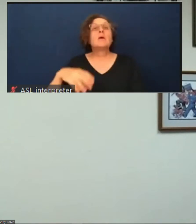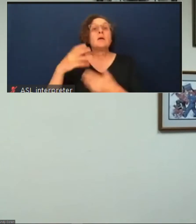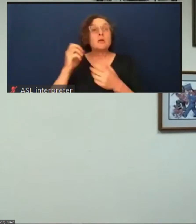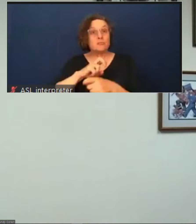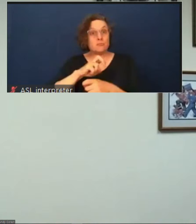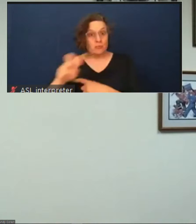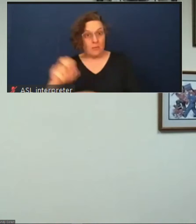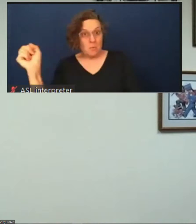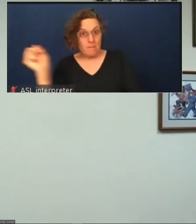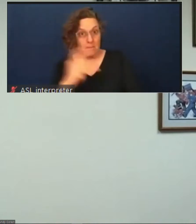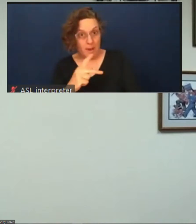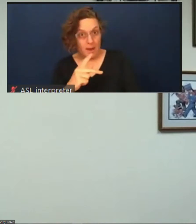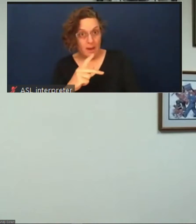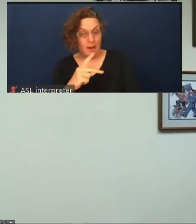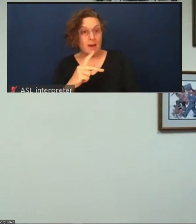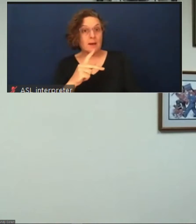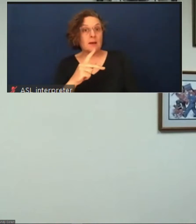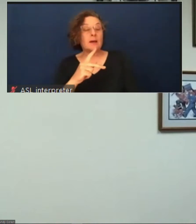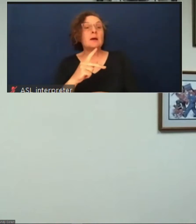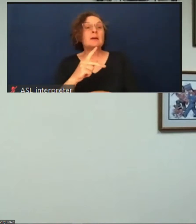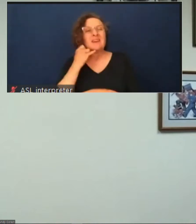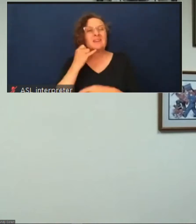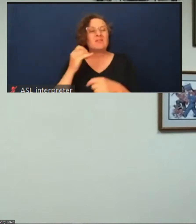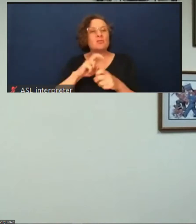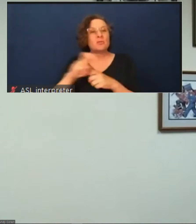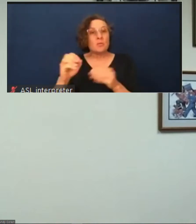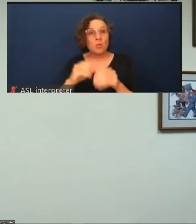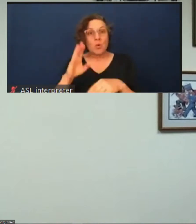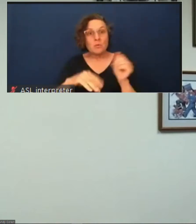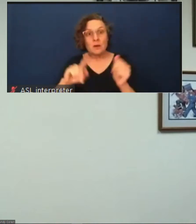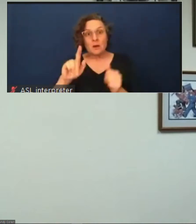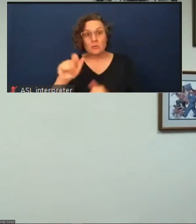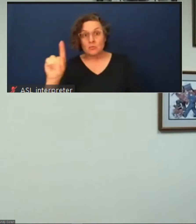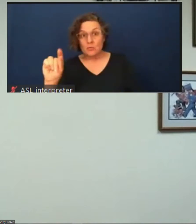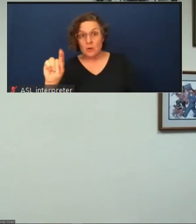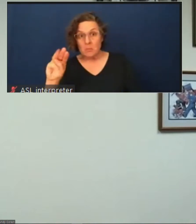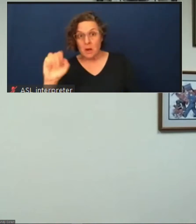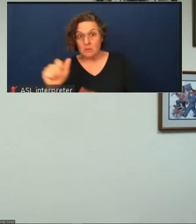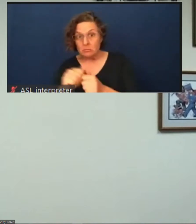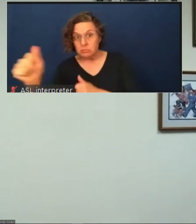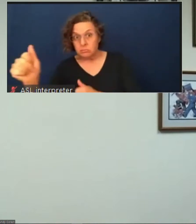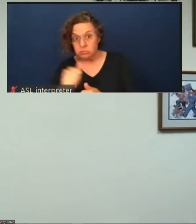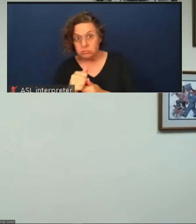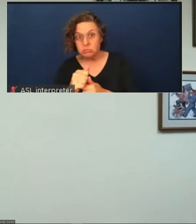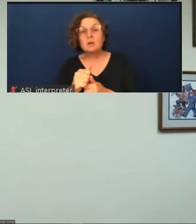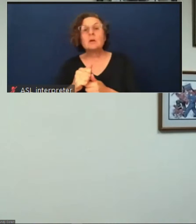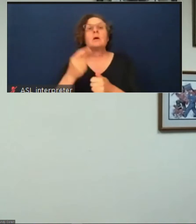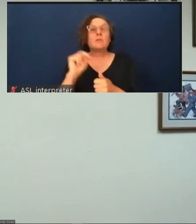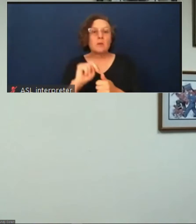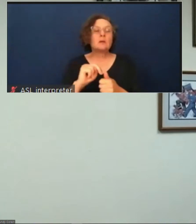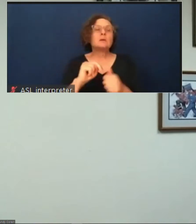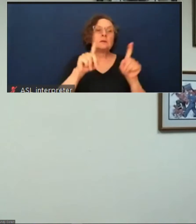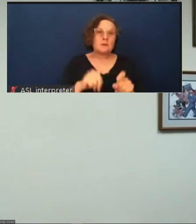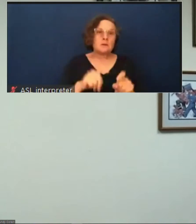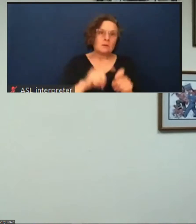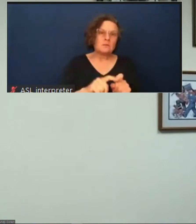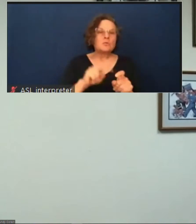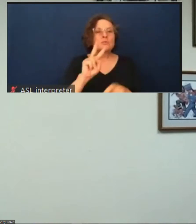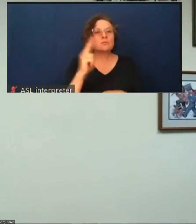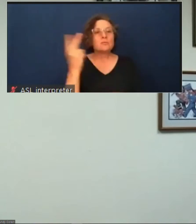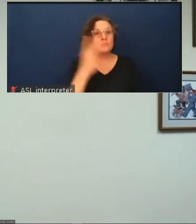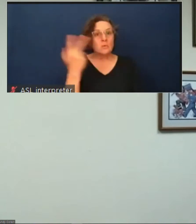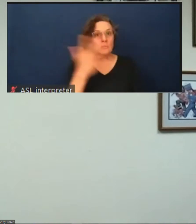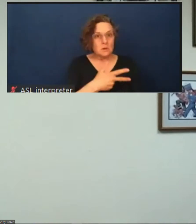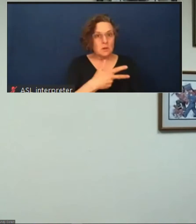County, self-quarantine for 7 days if tested on day 2 or 3 of return, or the quarantine lasts